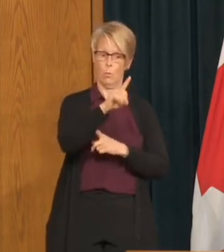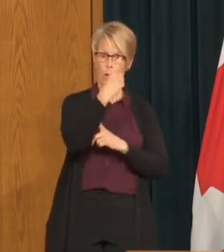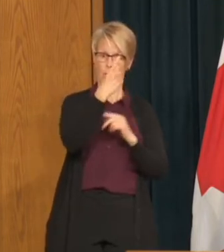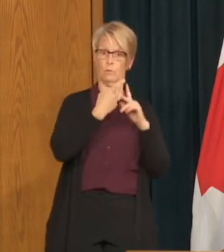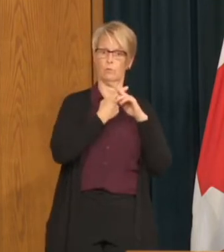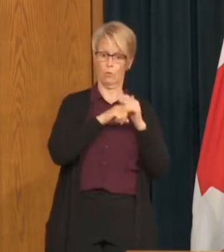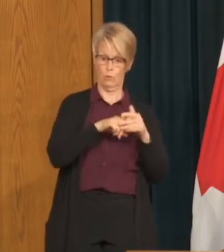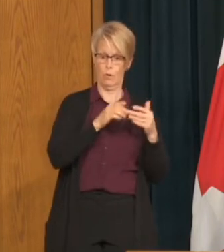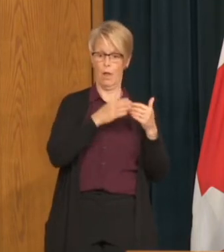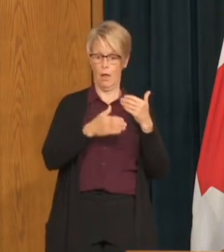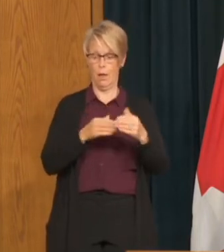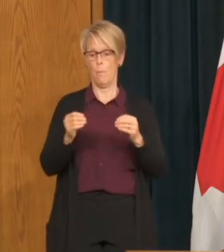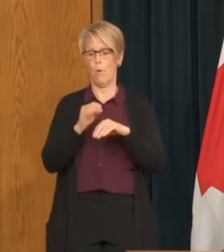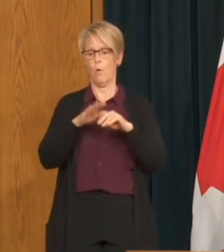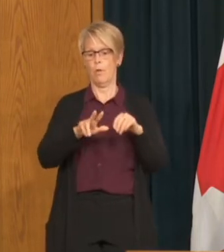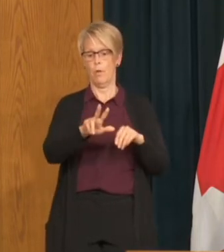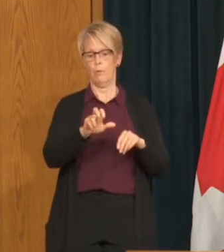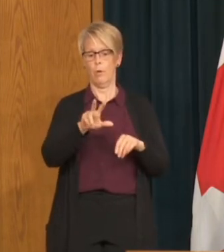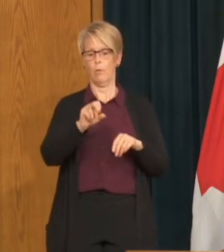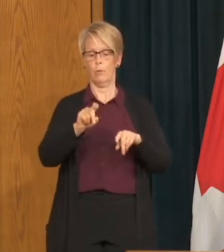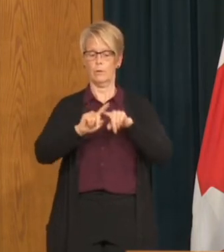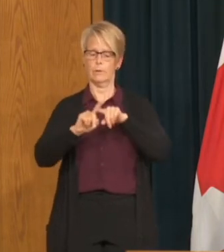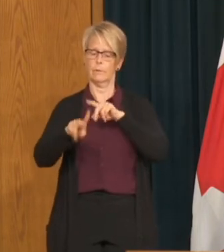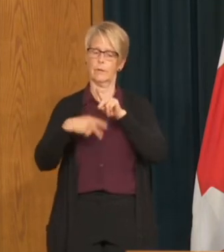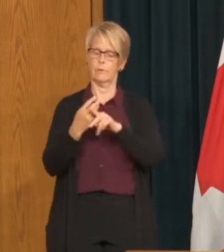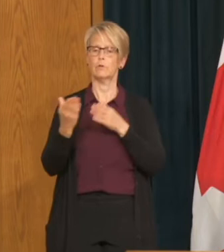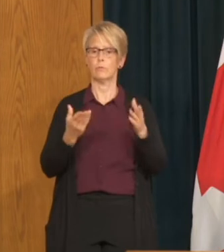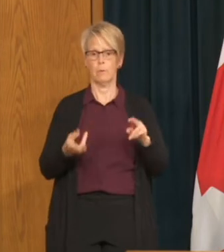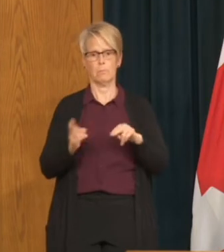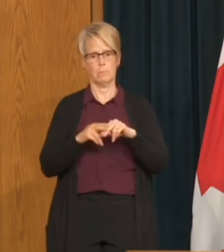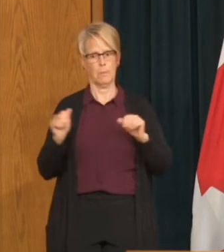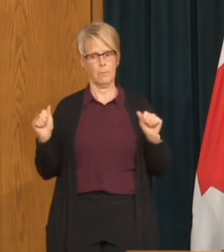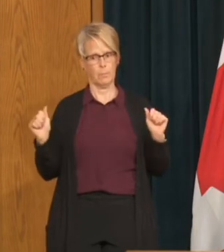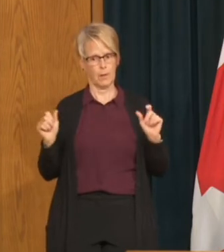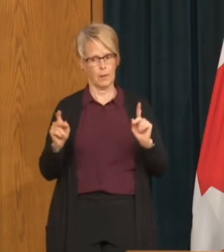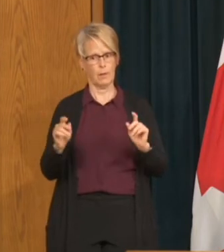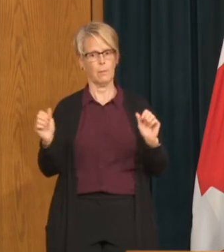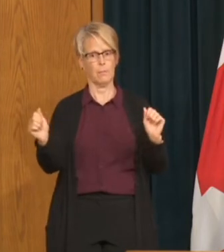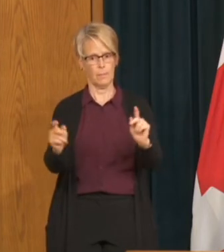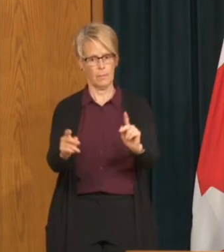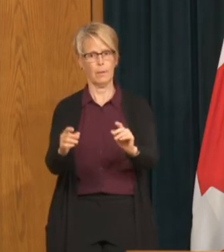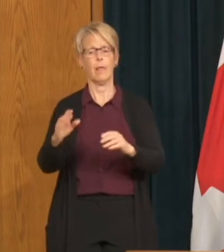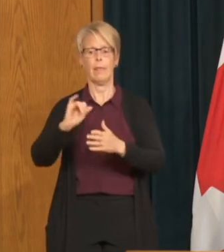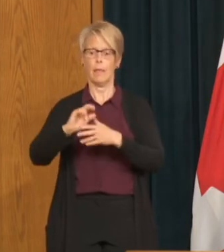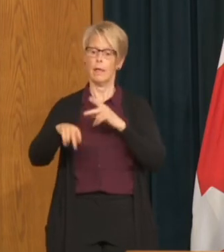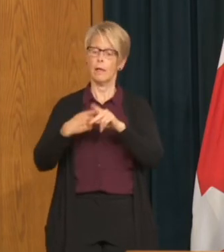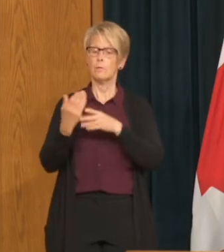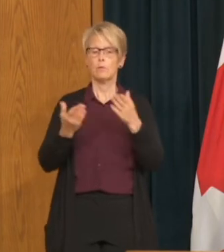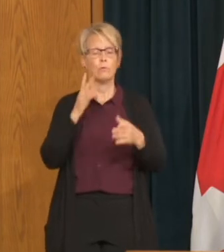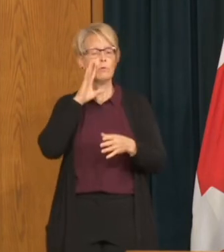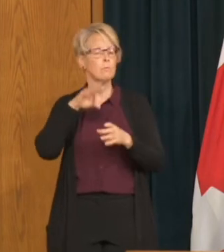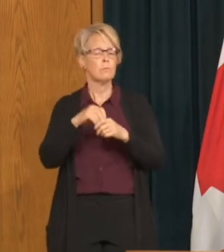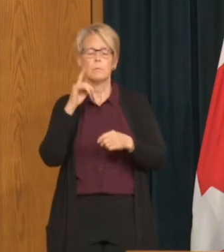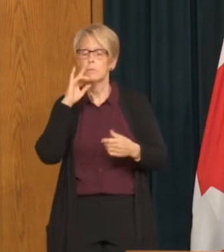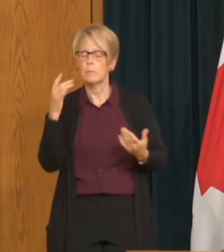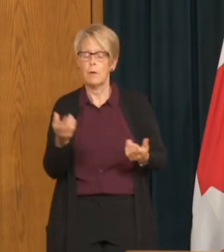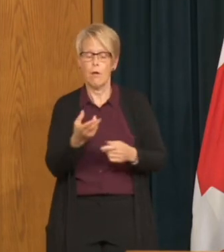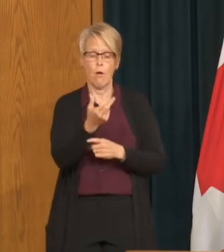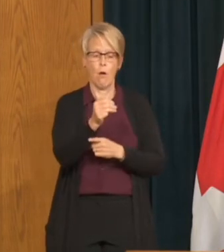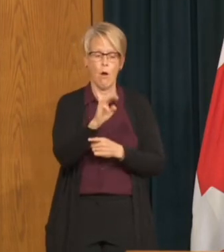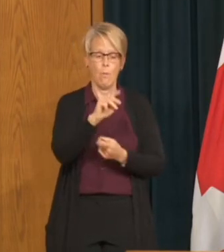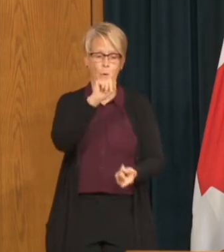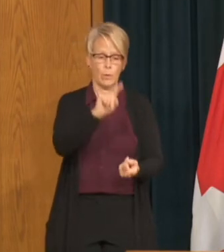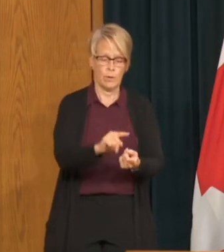was announced, more than 330 services have been resumed across the province. These types of services include examples like harm